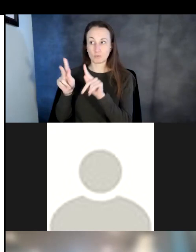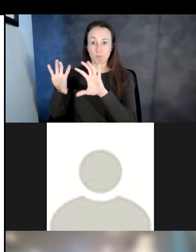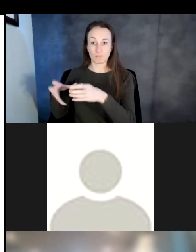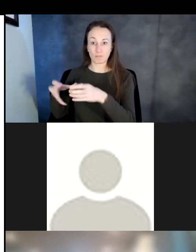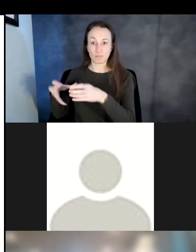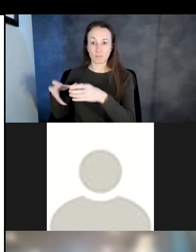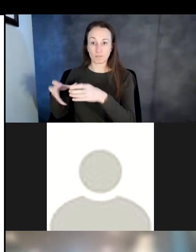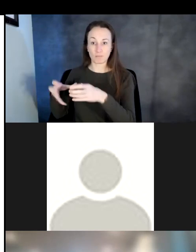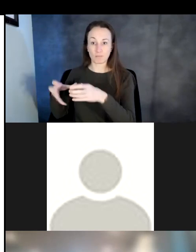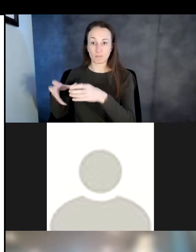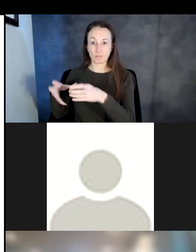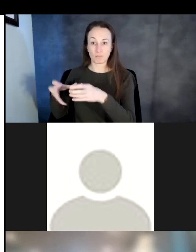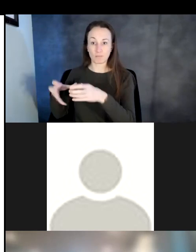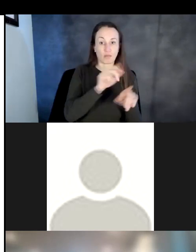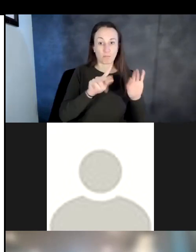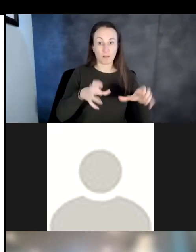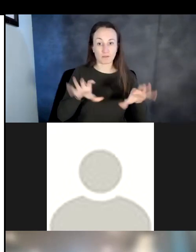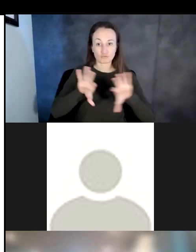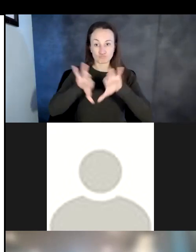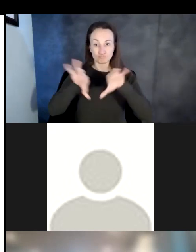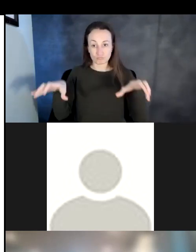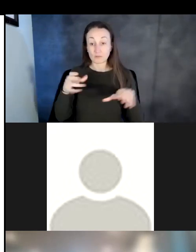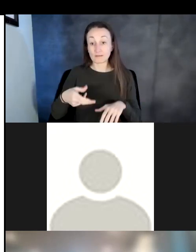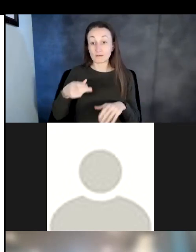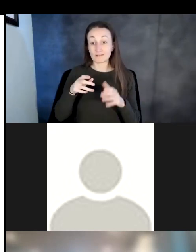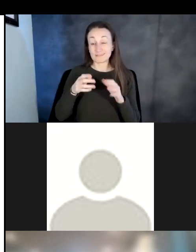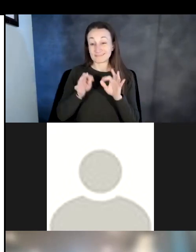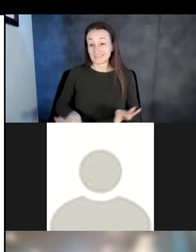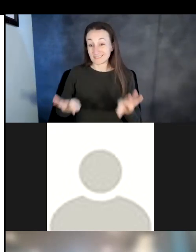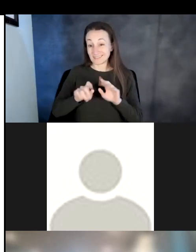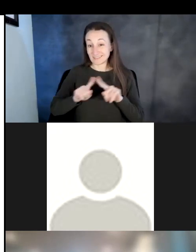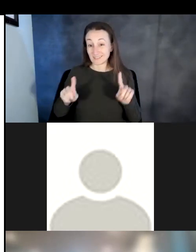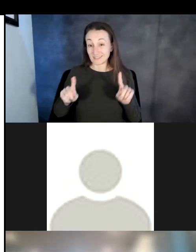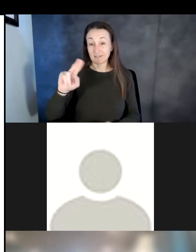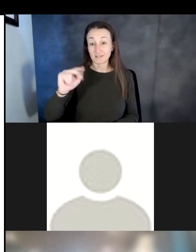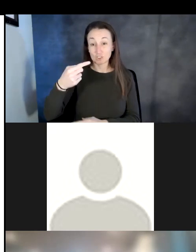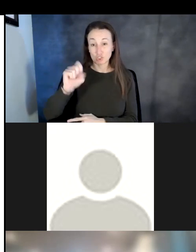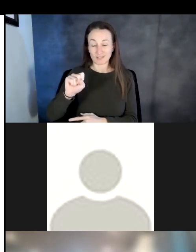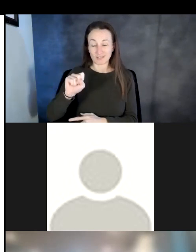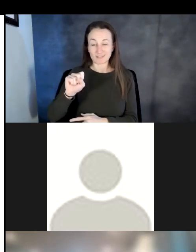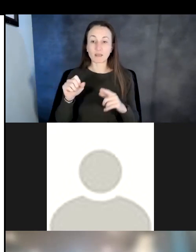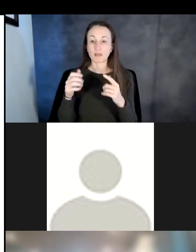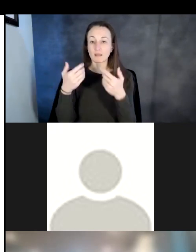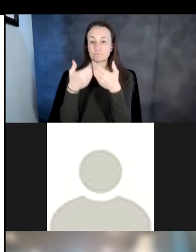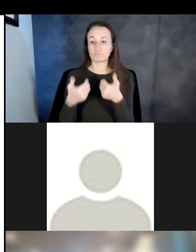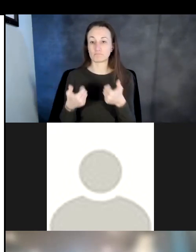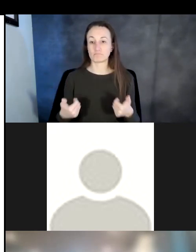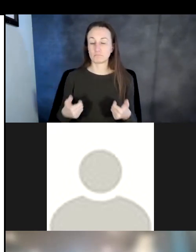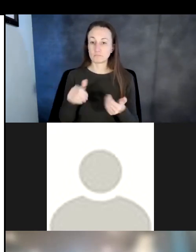the population. So the key high-level difference is that NGS can deconvolute mixed populations while Sanger